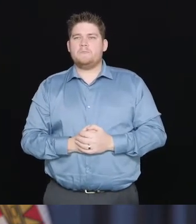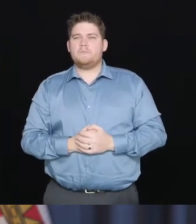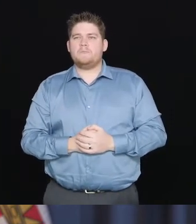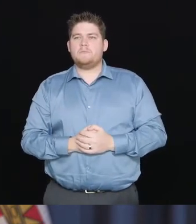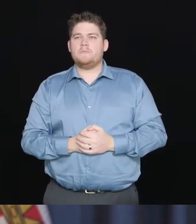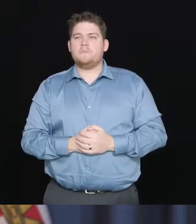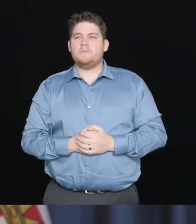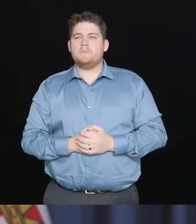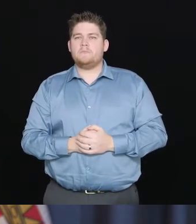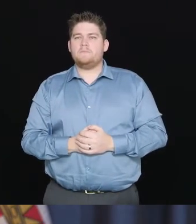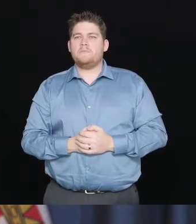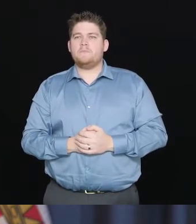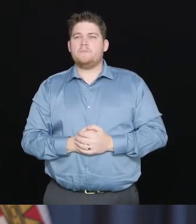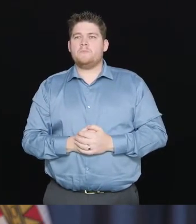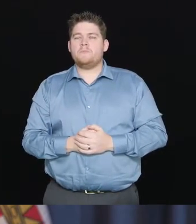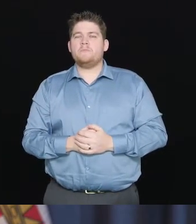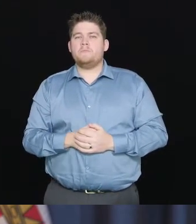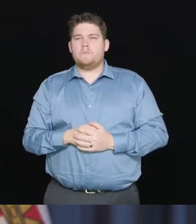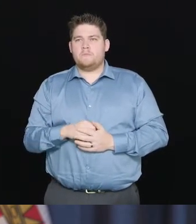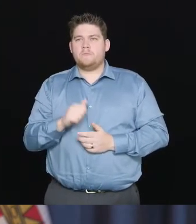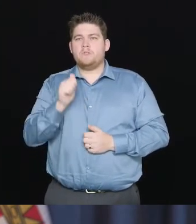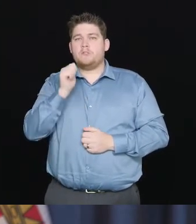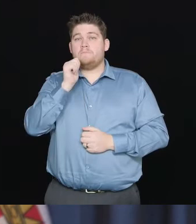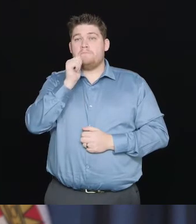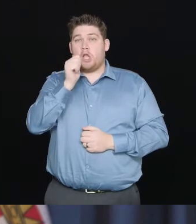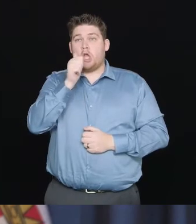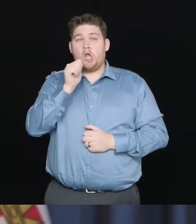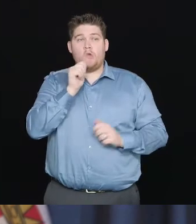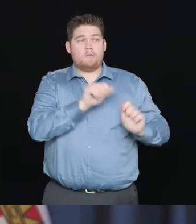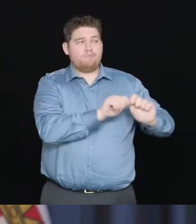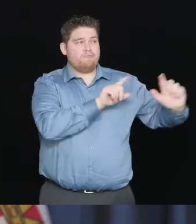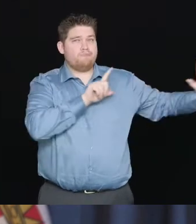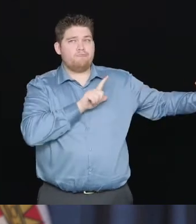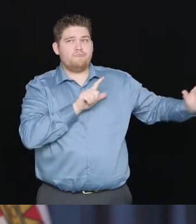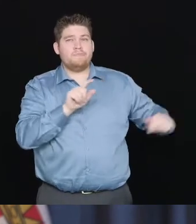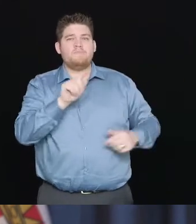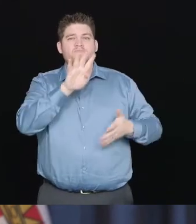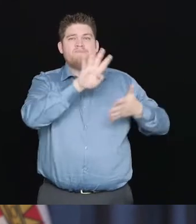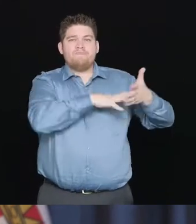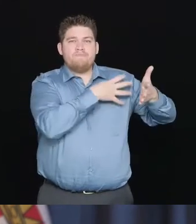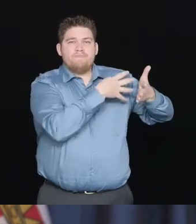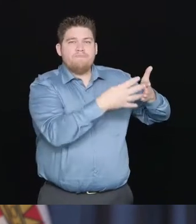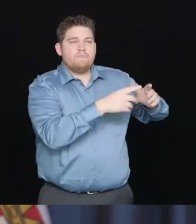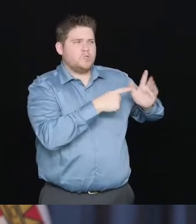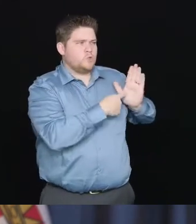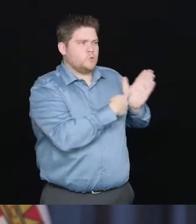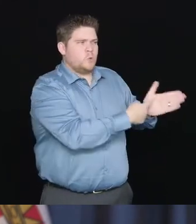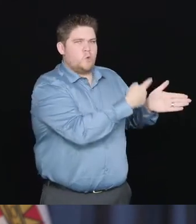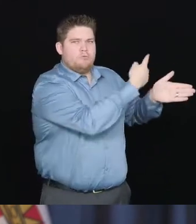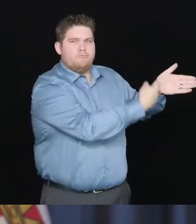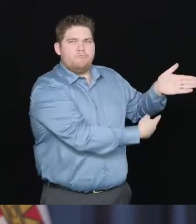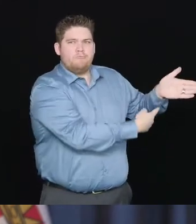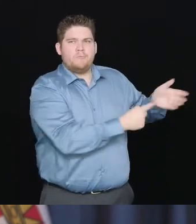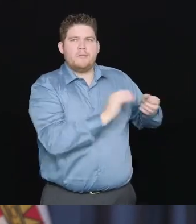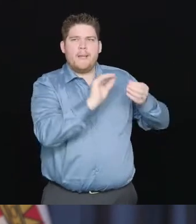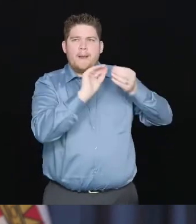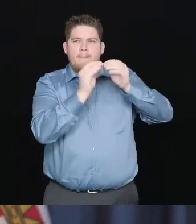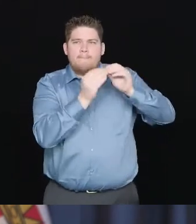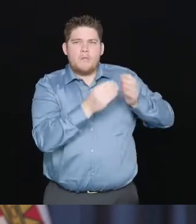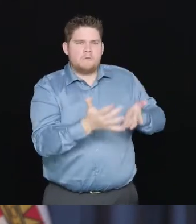know some of the models of what could be expected in BC, including what we see based on BC data, but